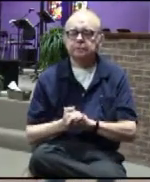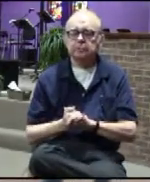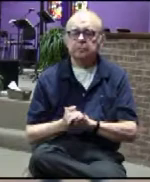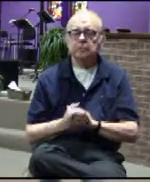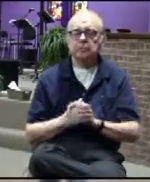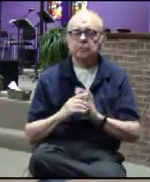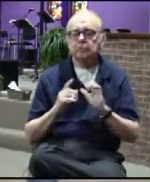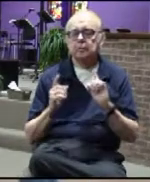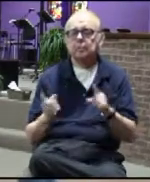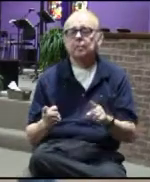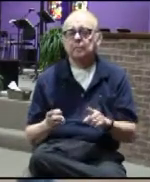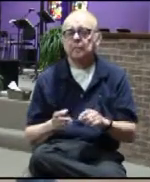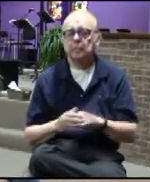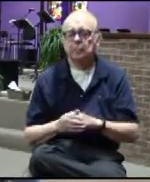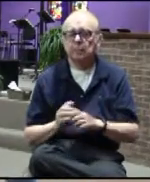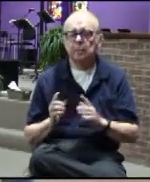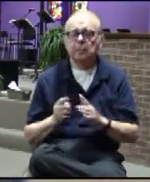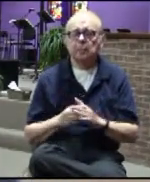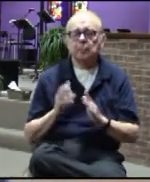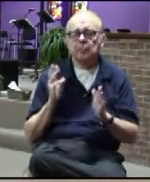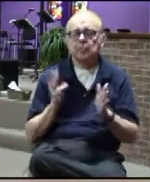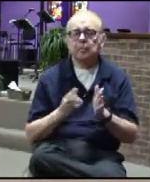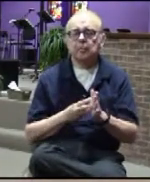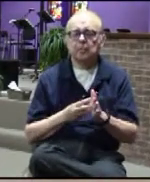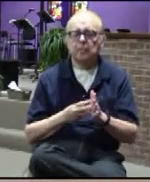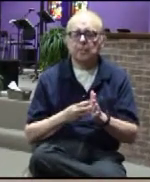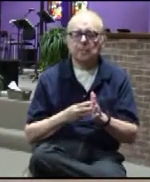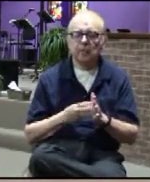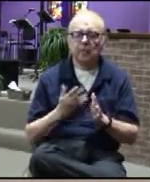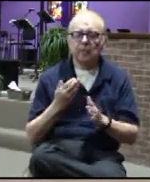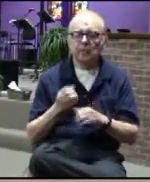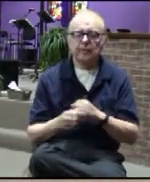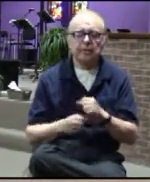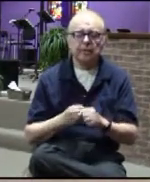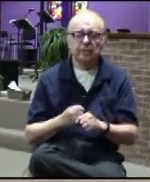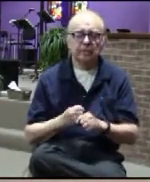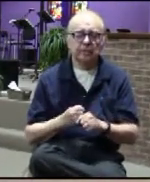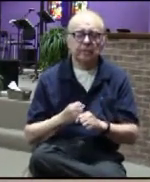he goes out and he starts witnessing and for 15 years